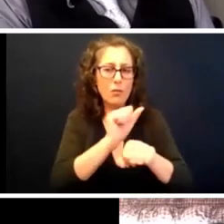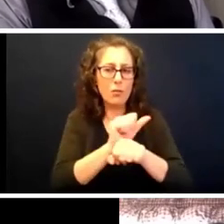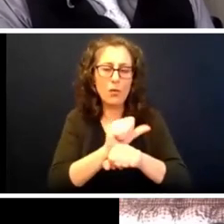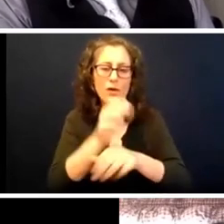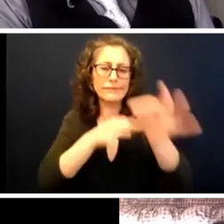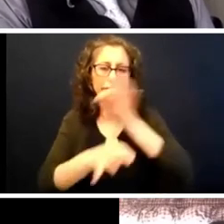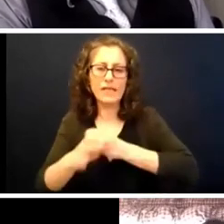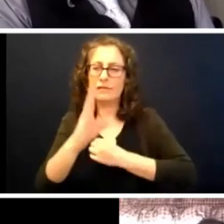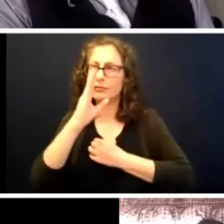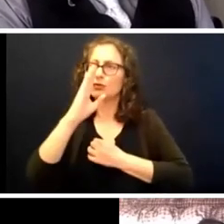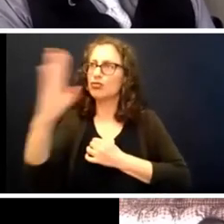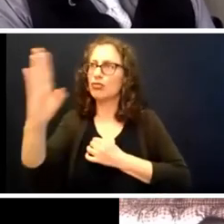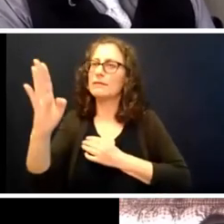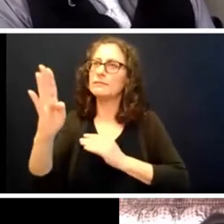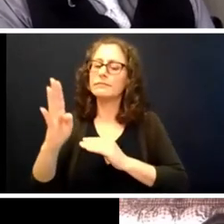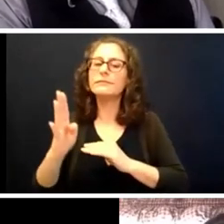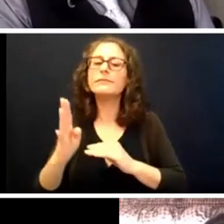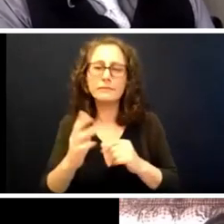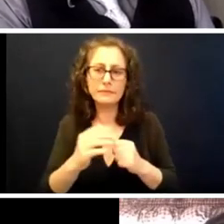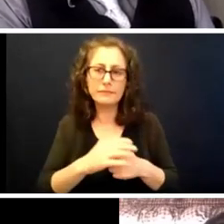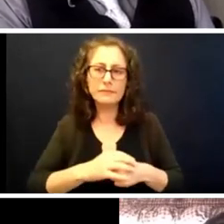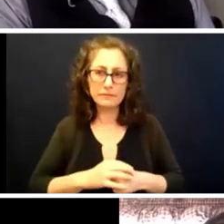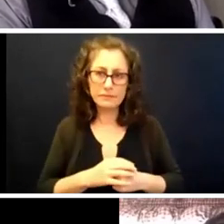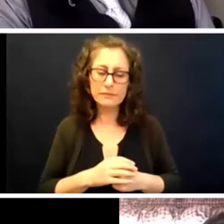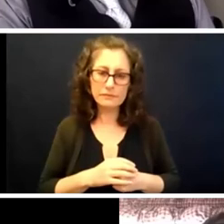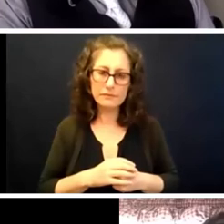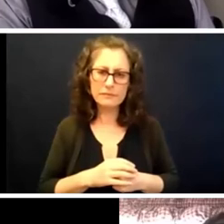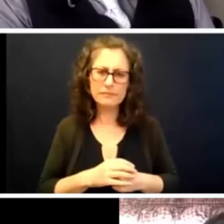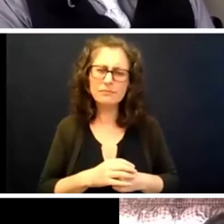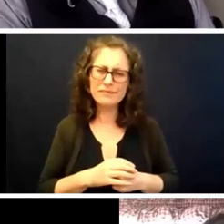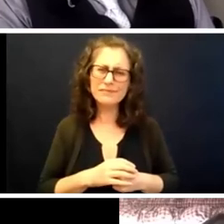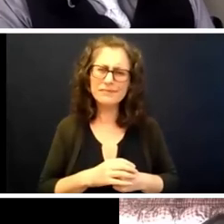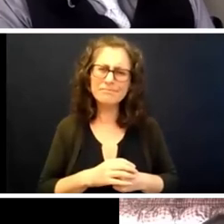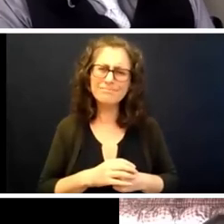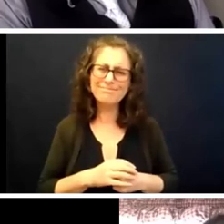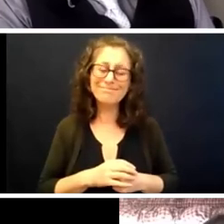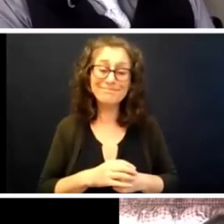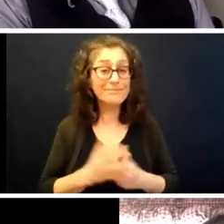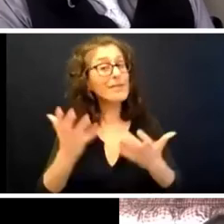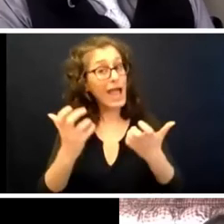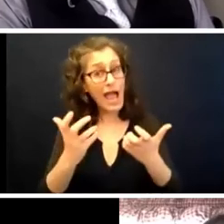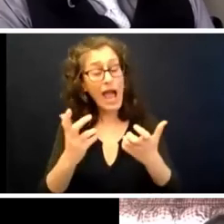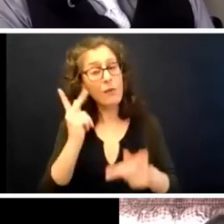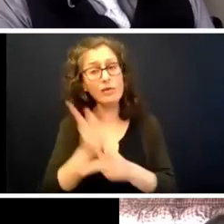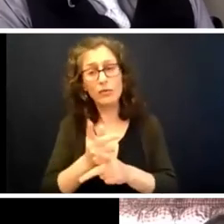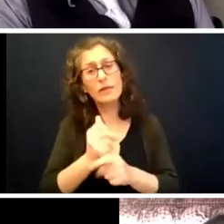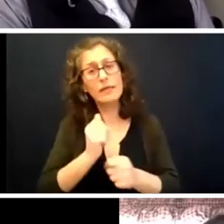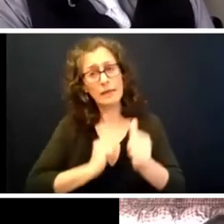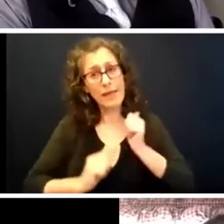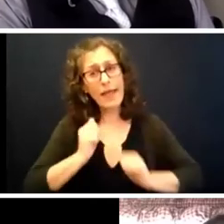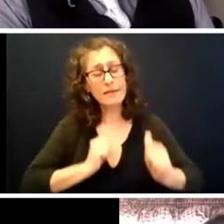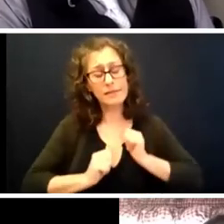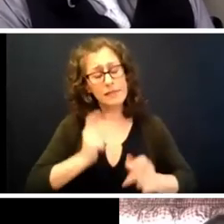directly. So I think, of course, I want to, you know, keep acting and keep writing